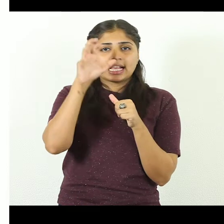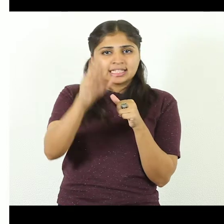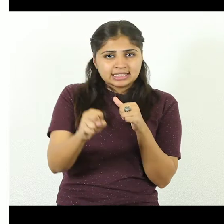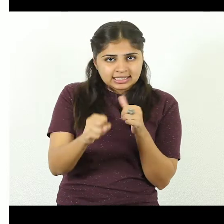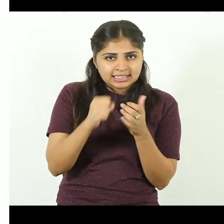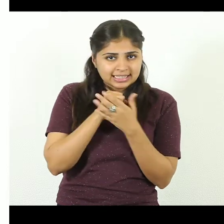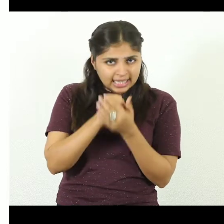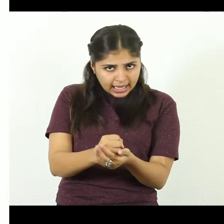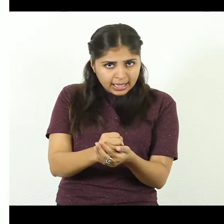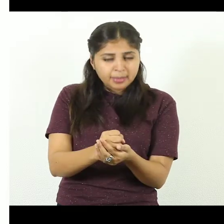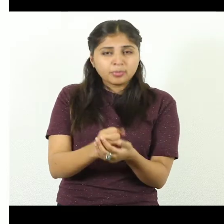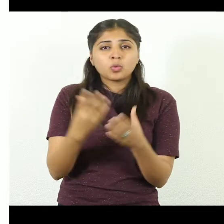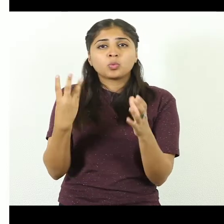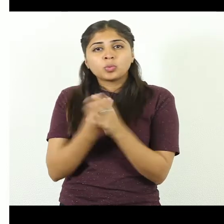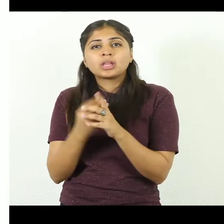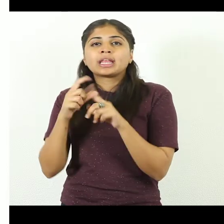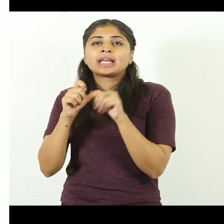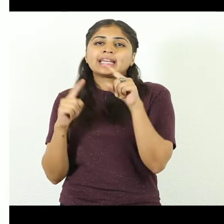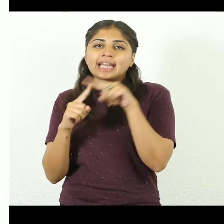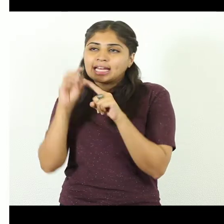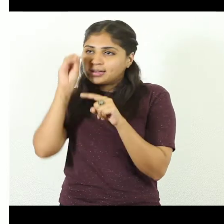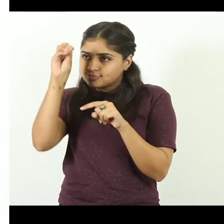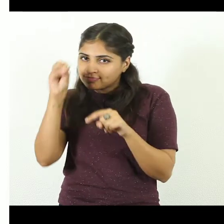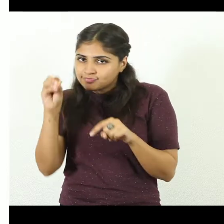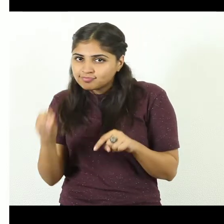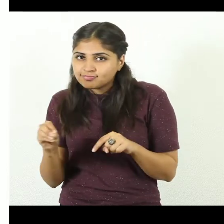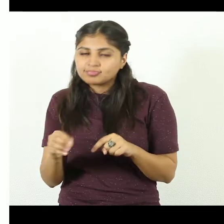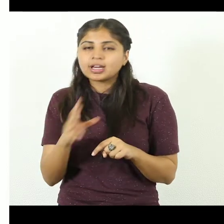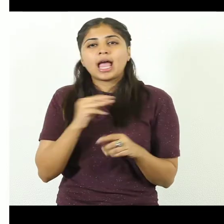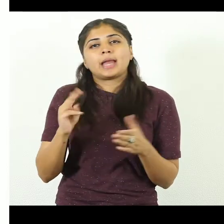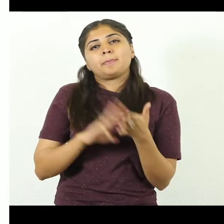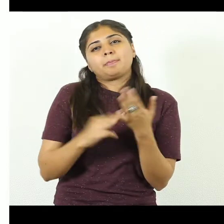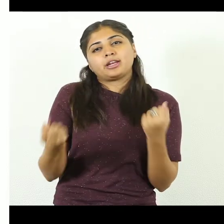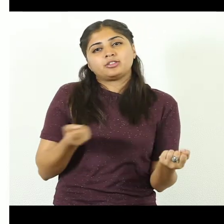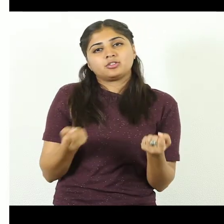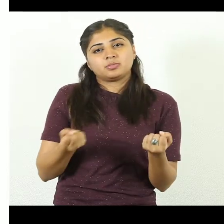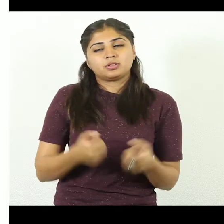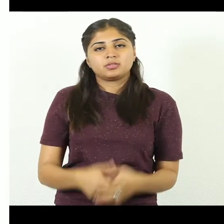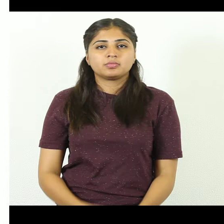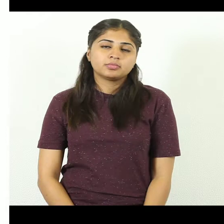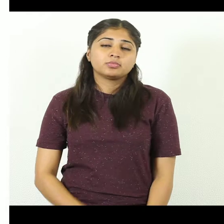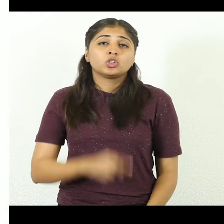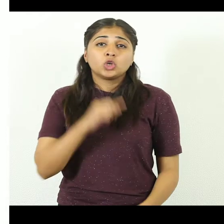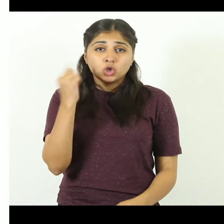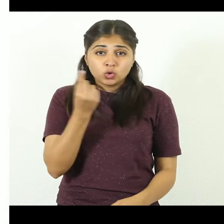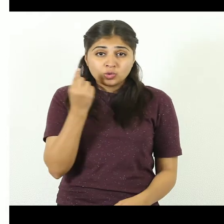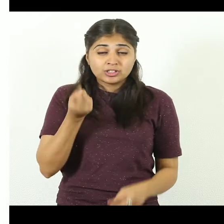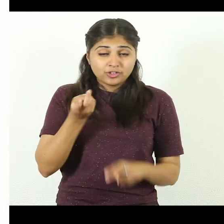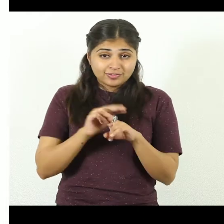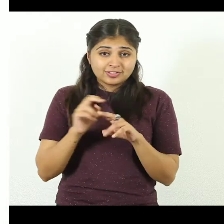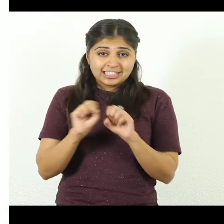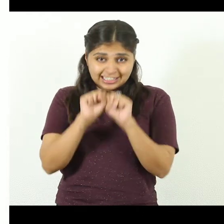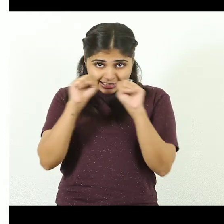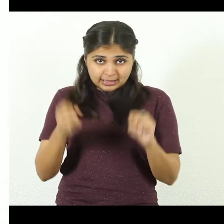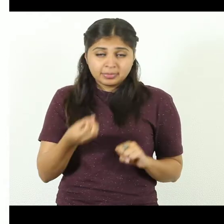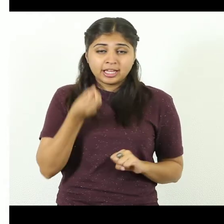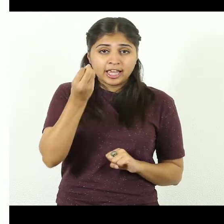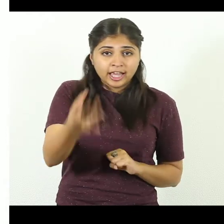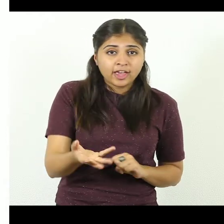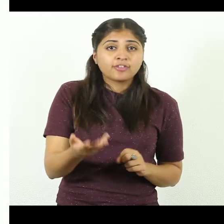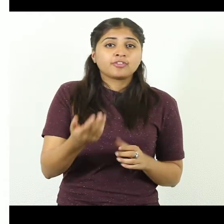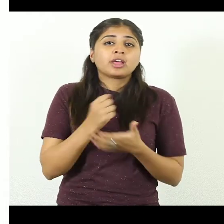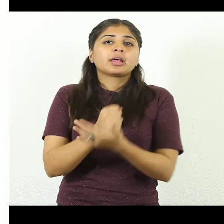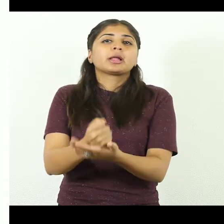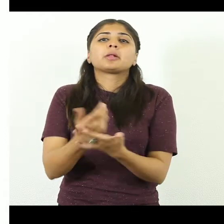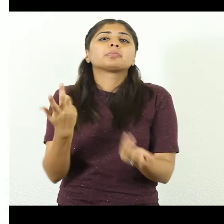database management. Users of the system are given facilities to perform several kinds of operations on